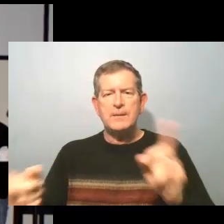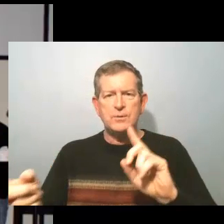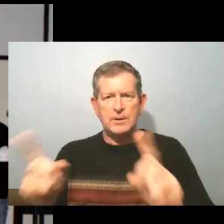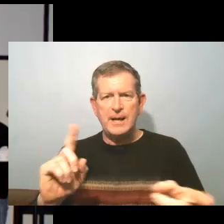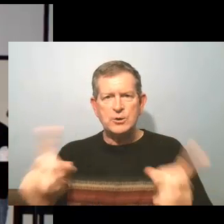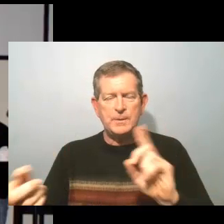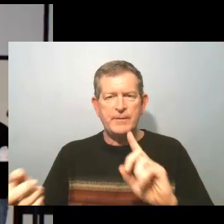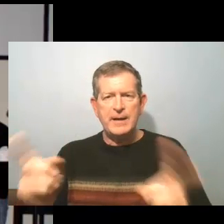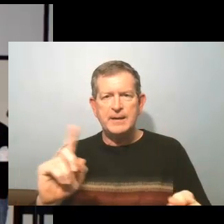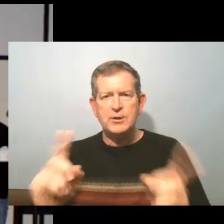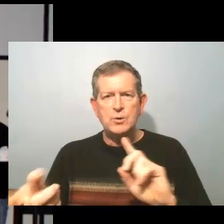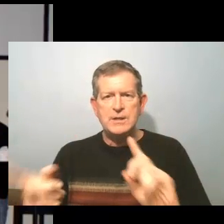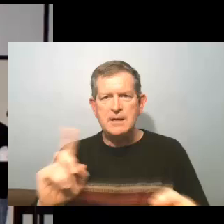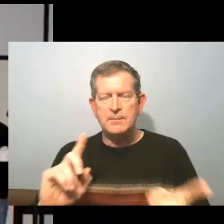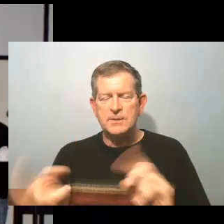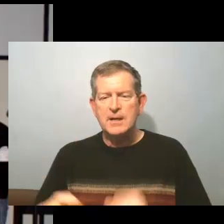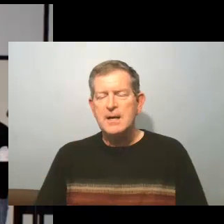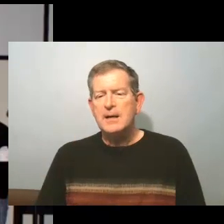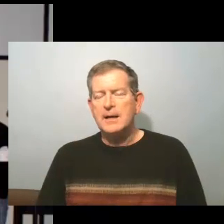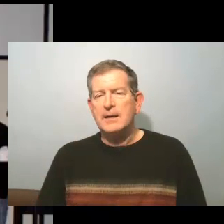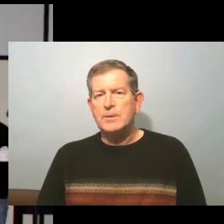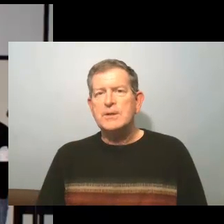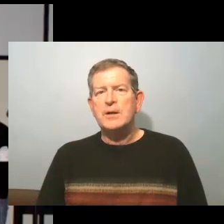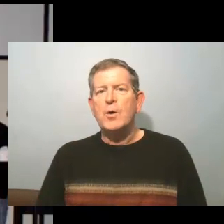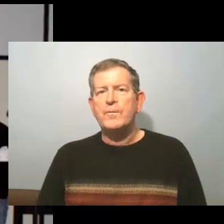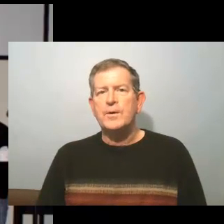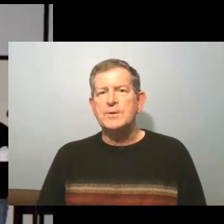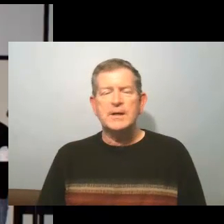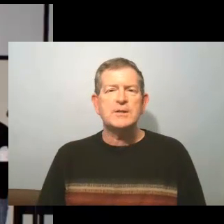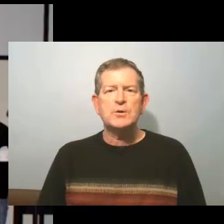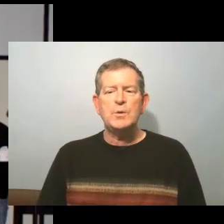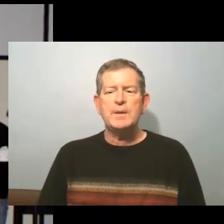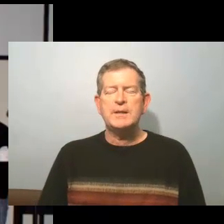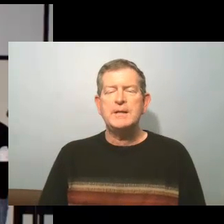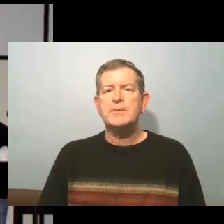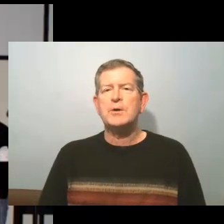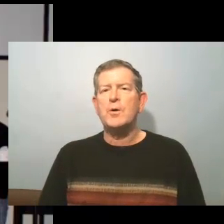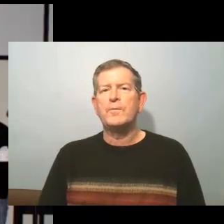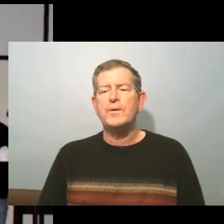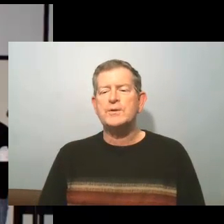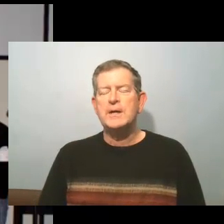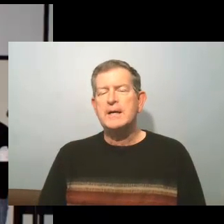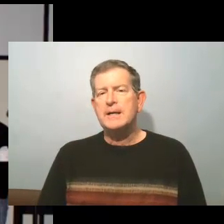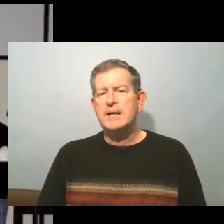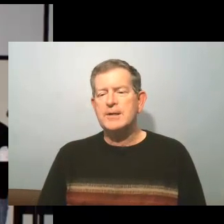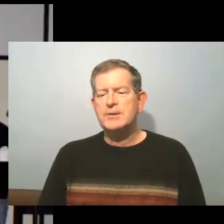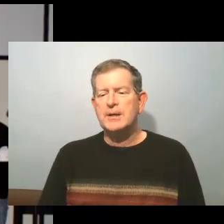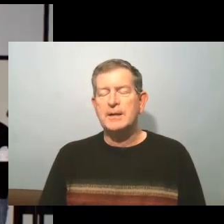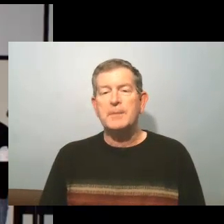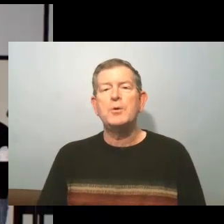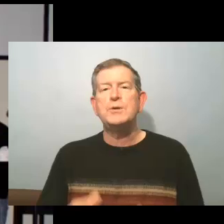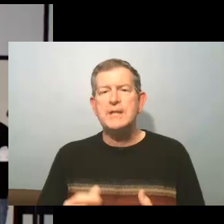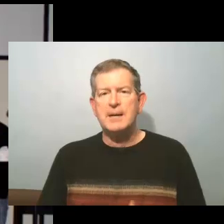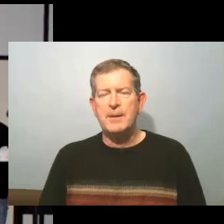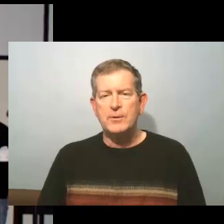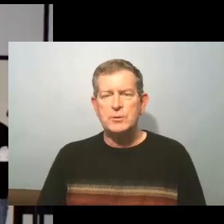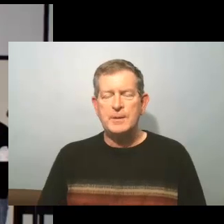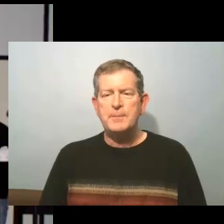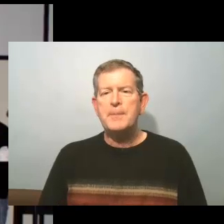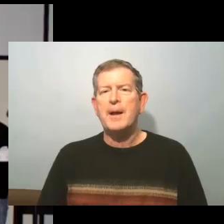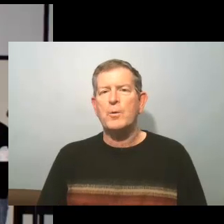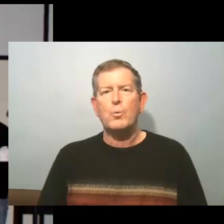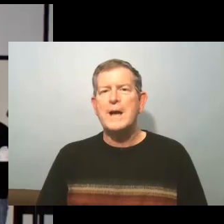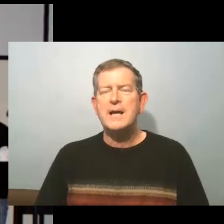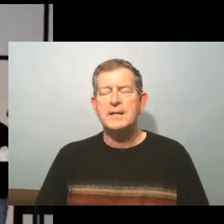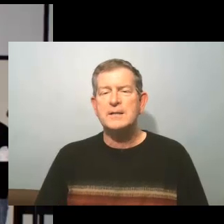two teams, your class should be divided into two teams, is going to go first. And let's assume that the team that's going to go first is the blue team. Those